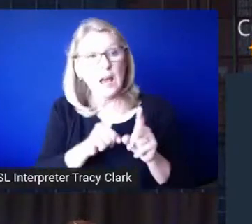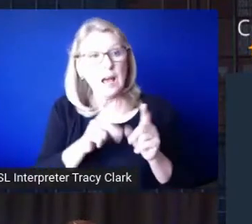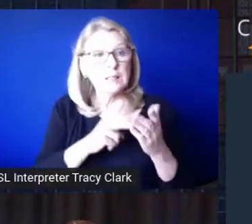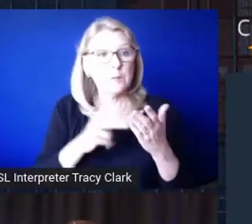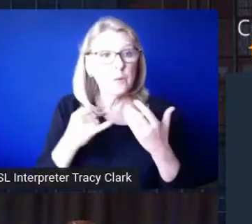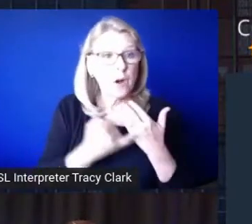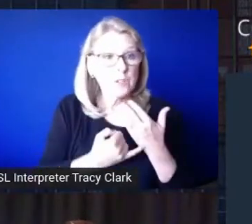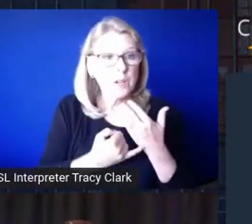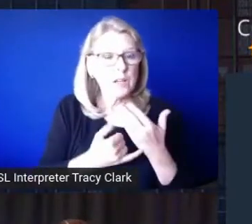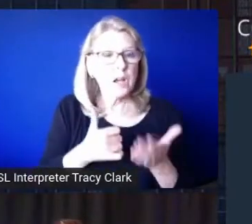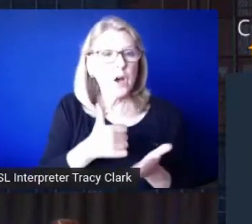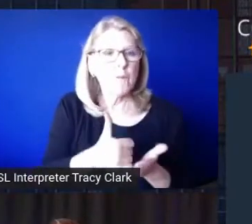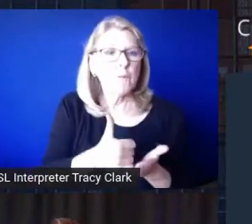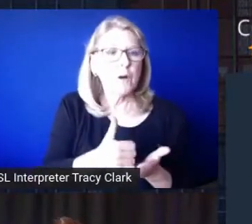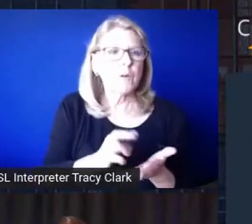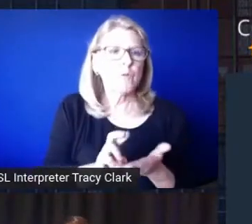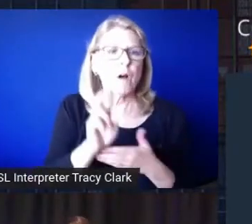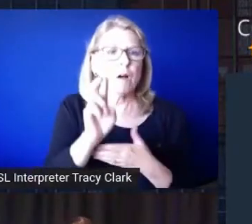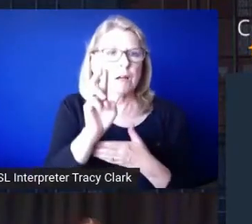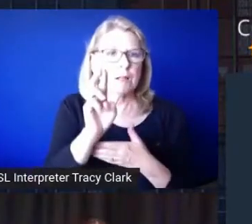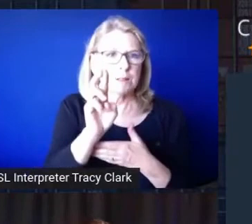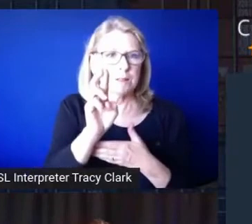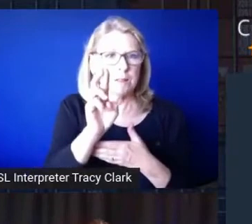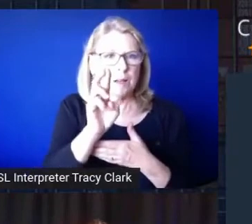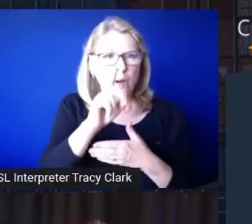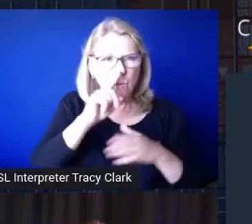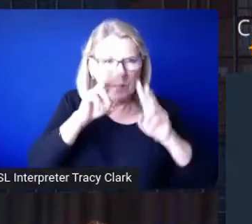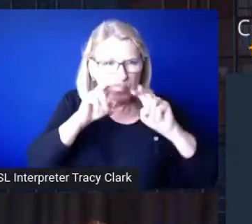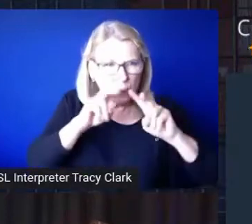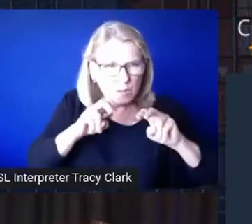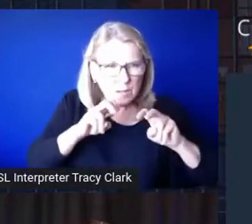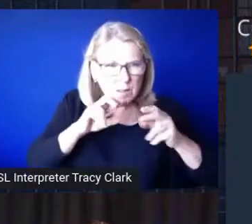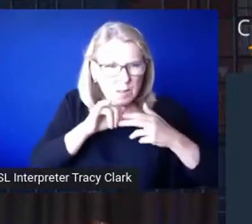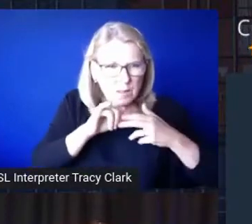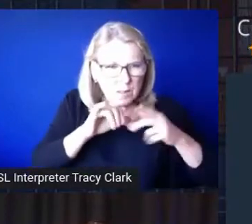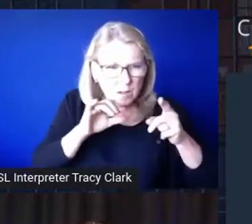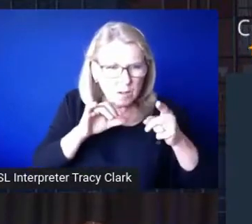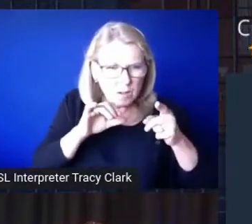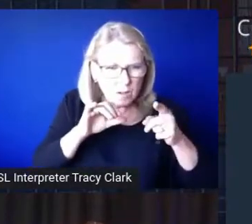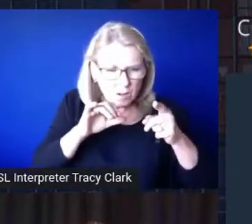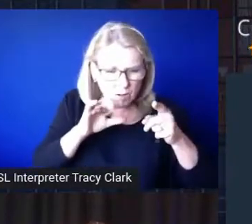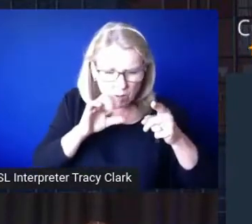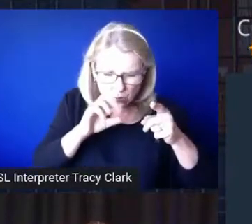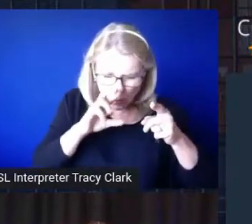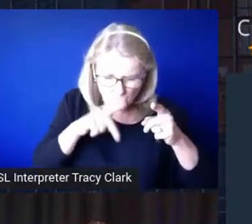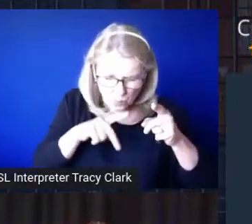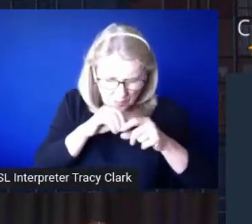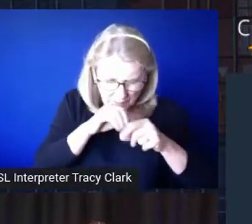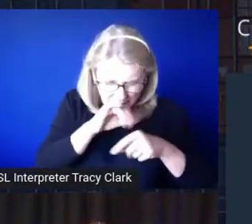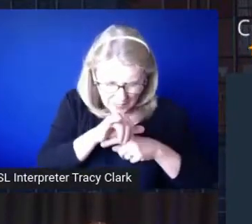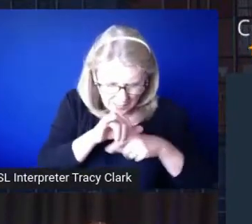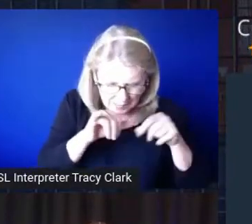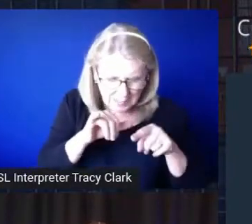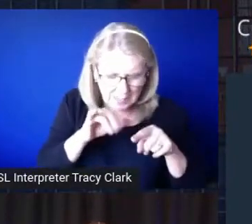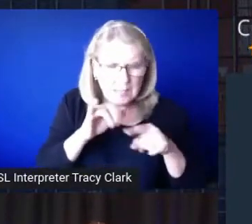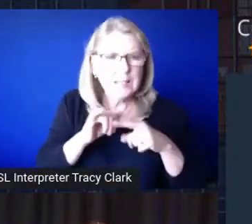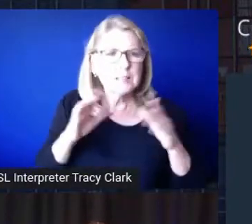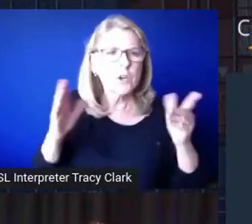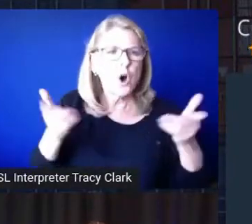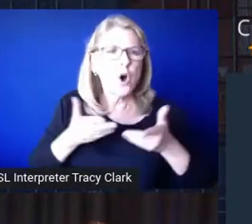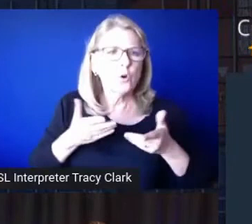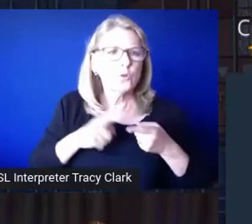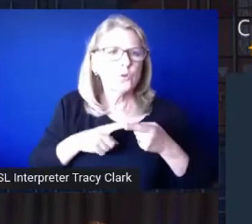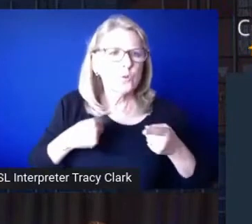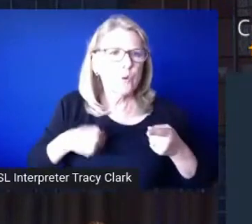is, underneath, like when you look at what its core purpose is, it is a host OS builder. So it's the